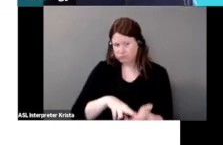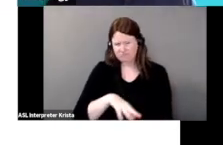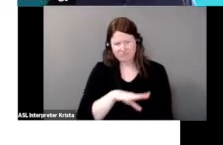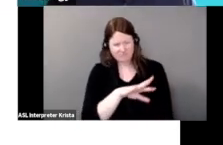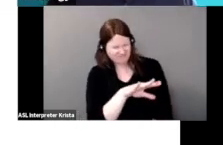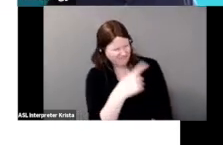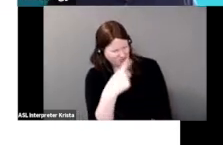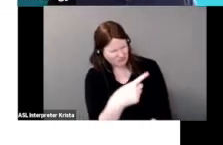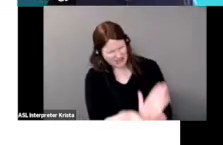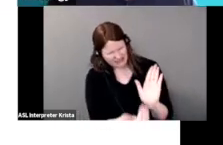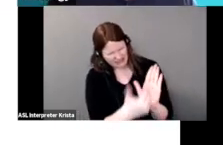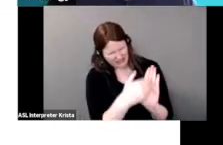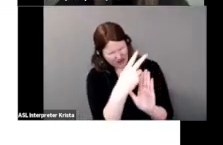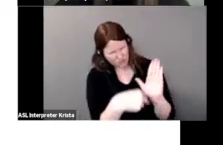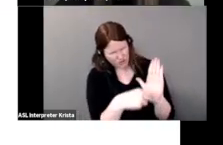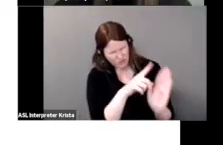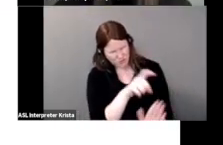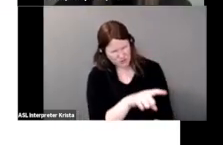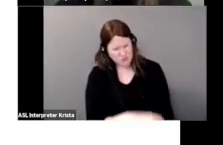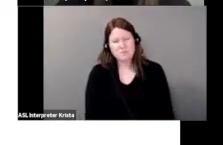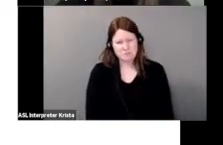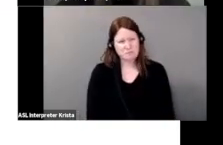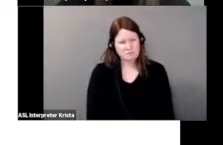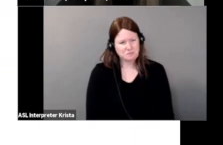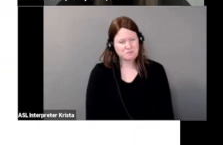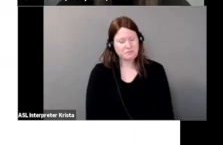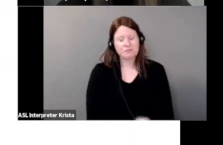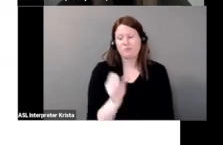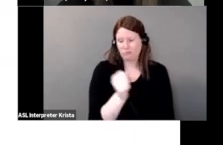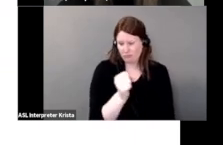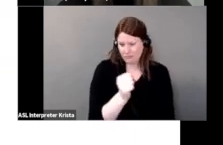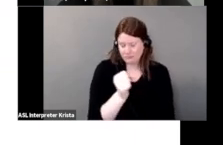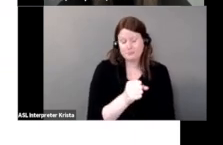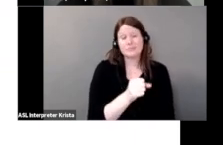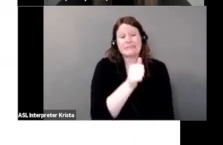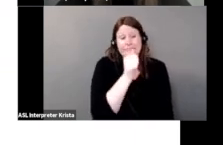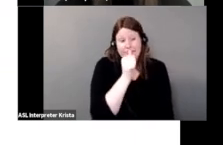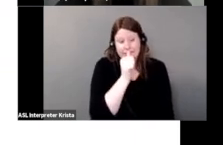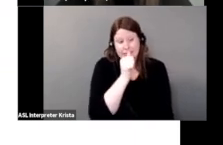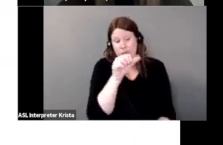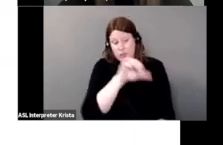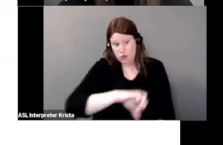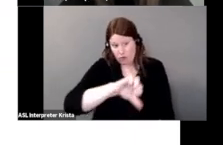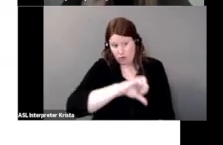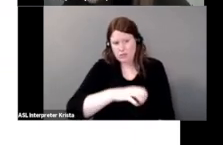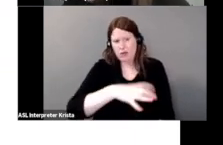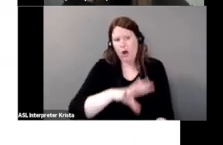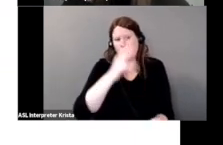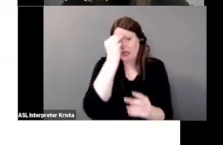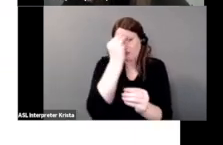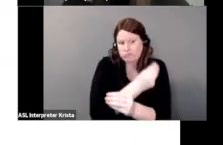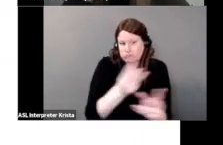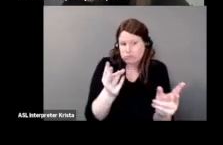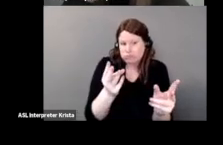read that one again? For sure. Please? So, if you have a secret sauce that has been disclosed already in another